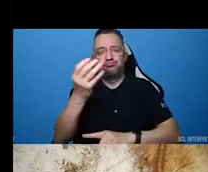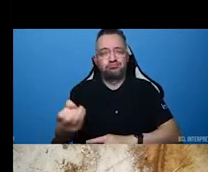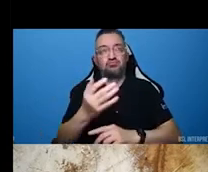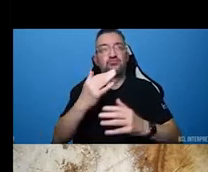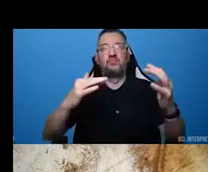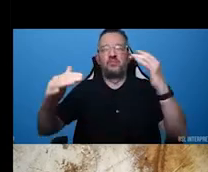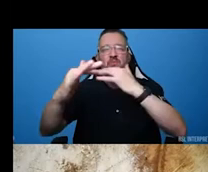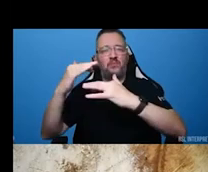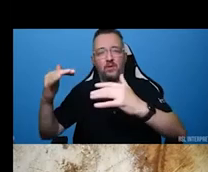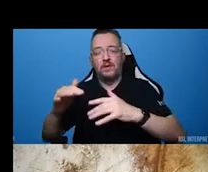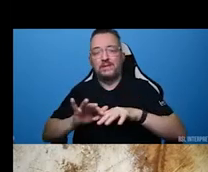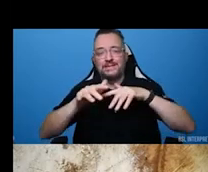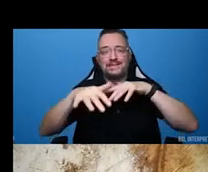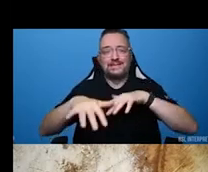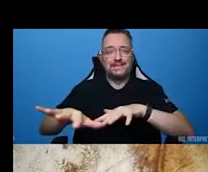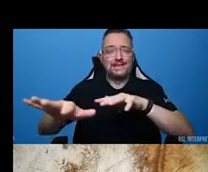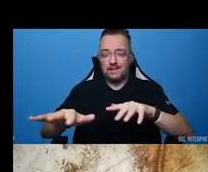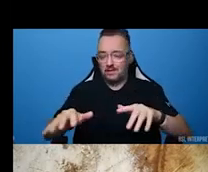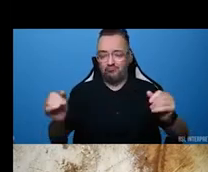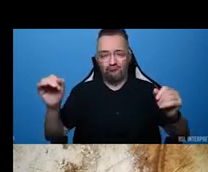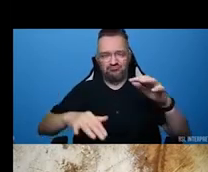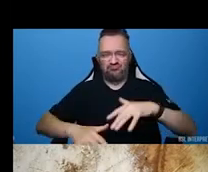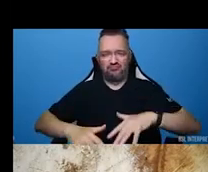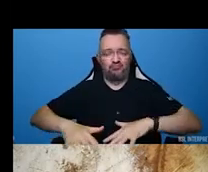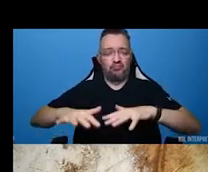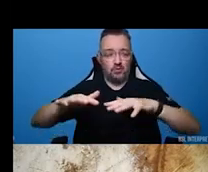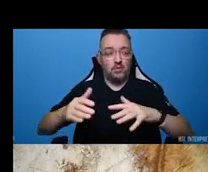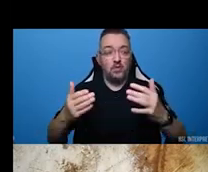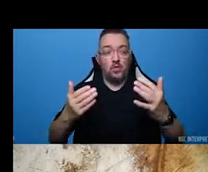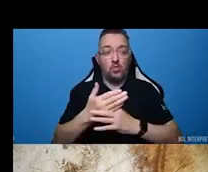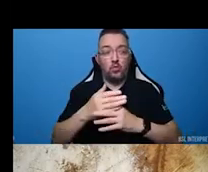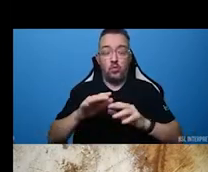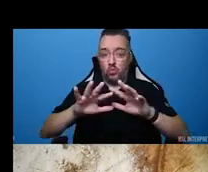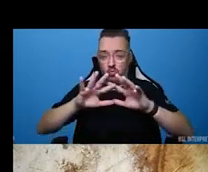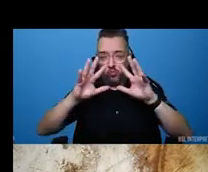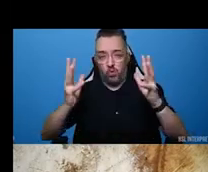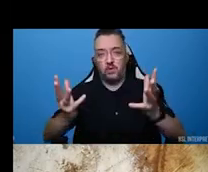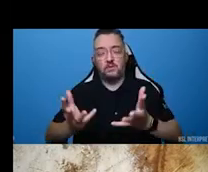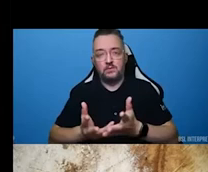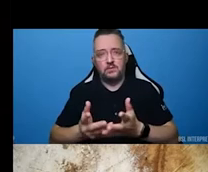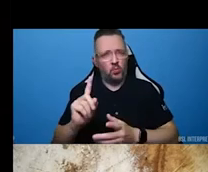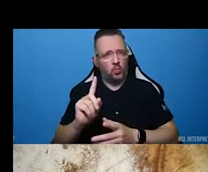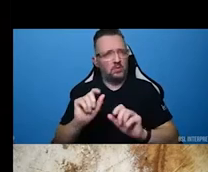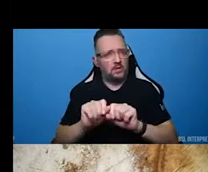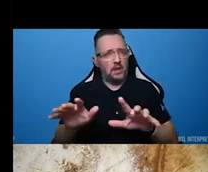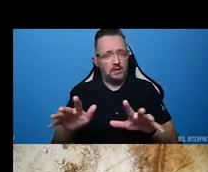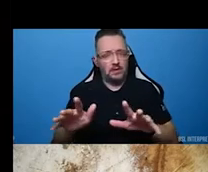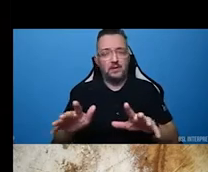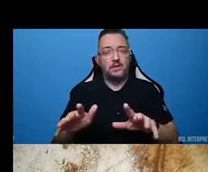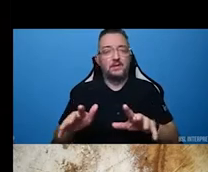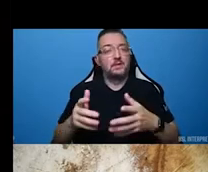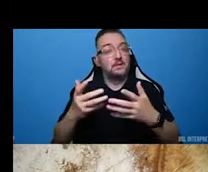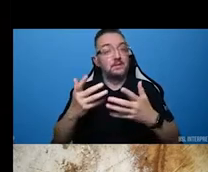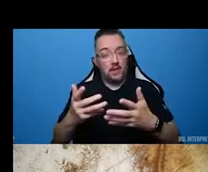but the seas and you name it through the entire globe. And it's no longer a